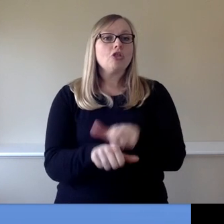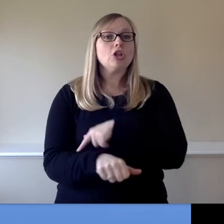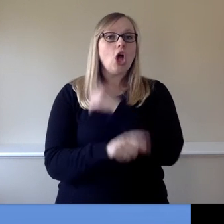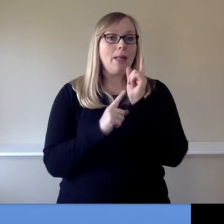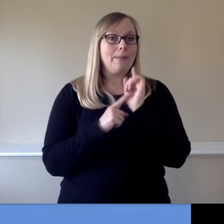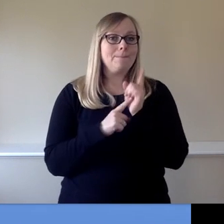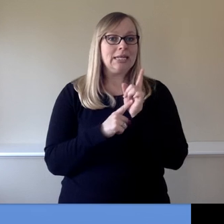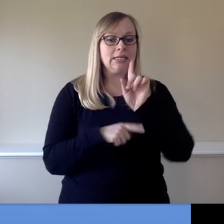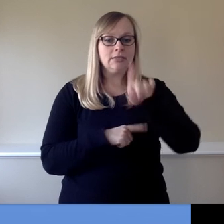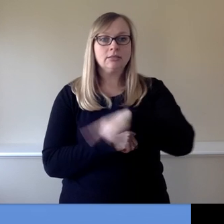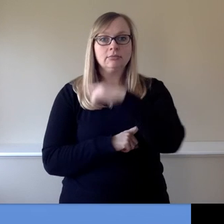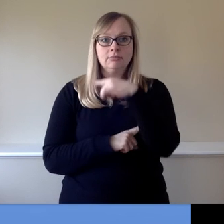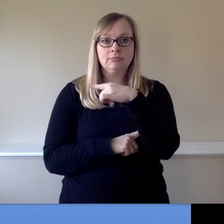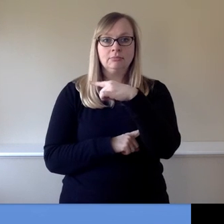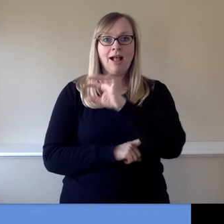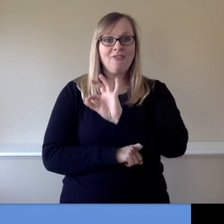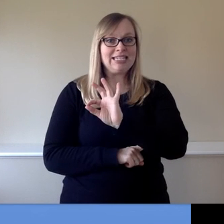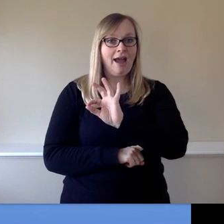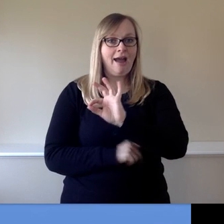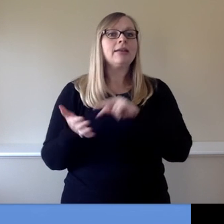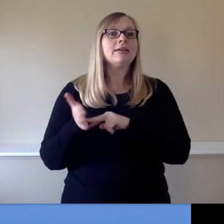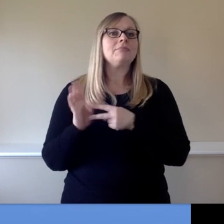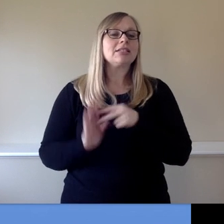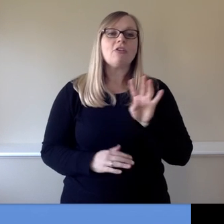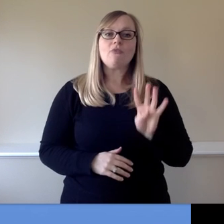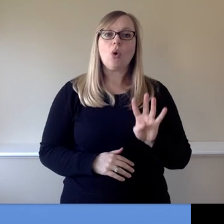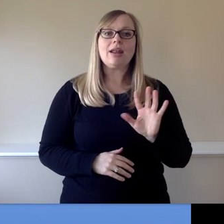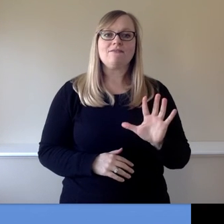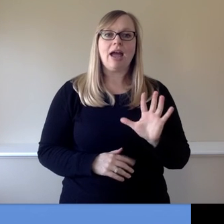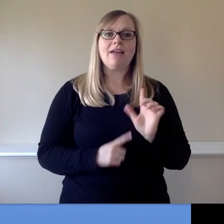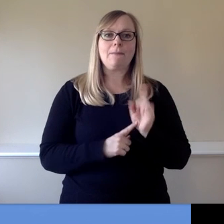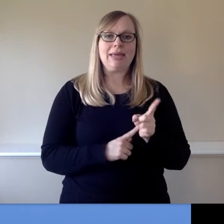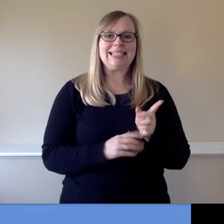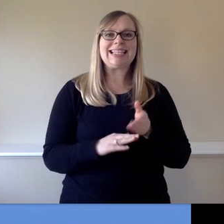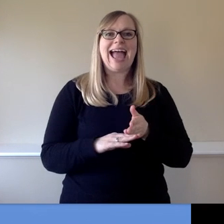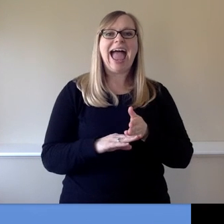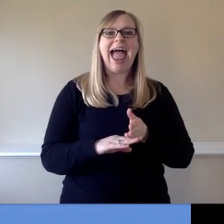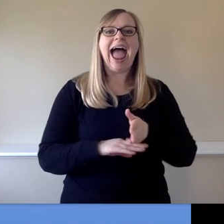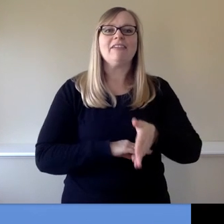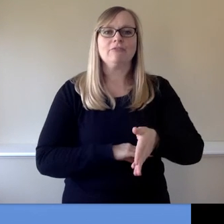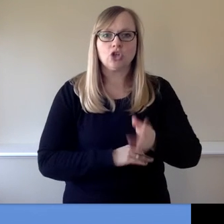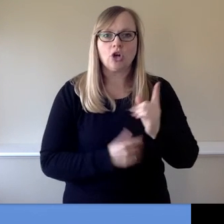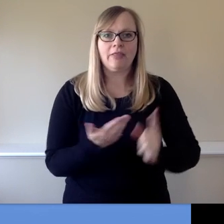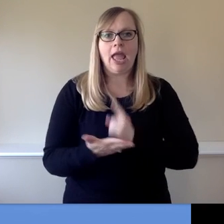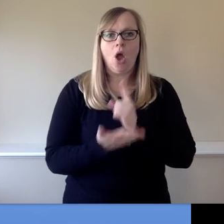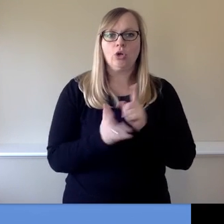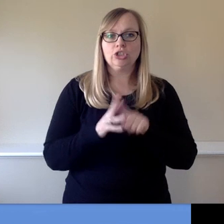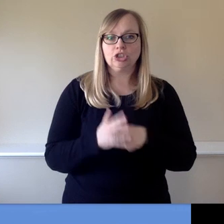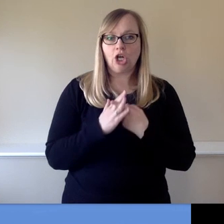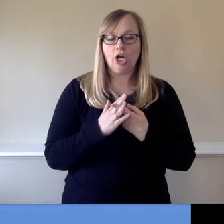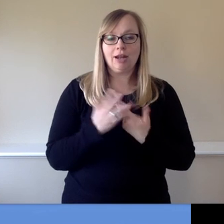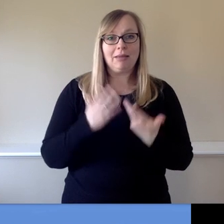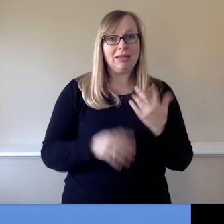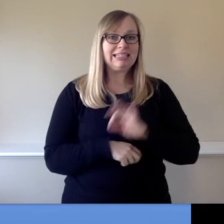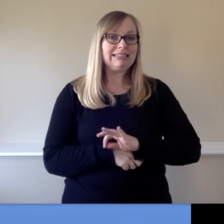this long minute hand, then it is 45 after the hour has started. So for example, maybe